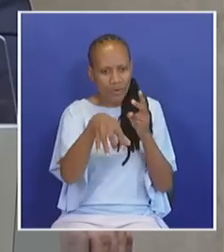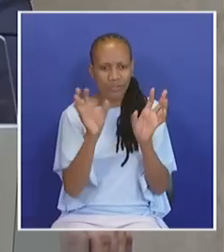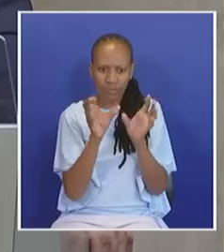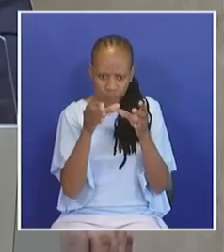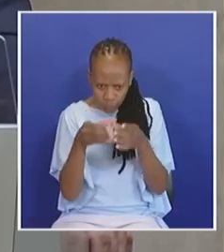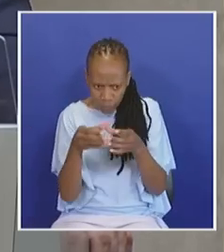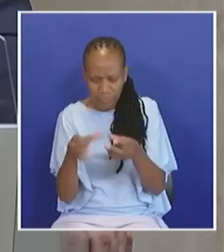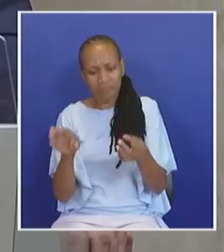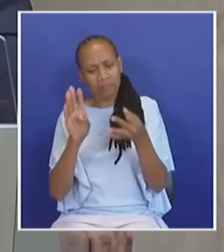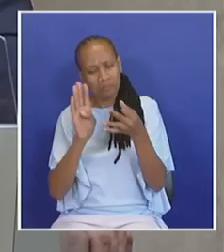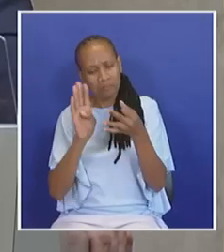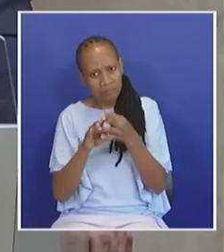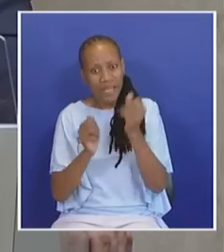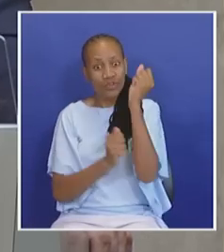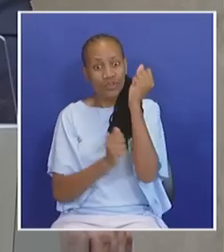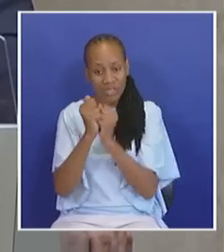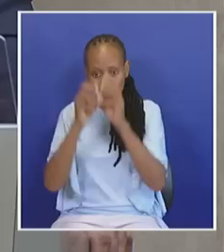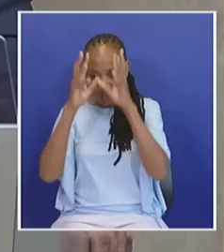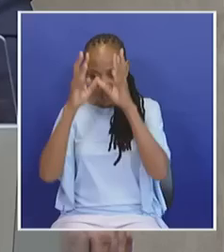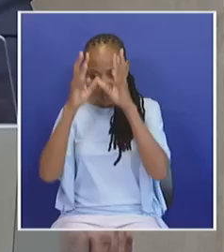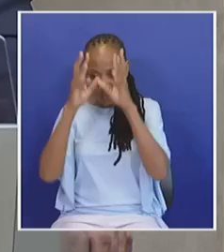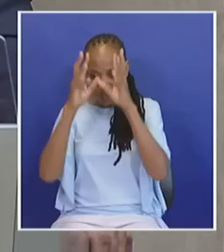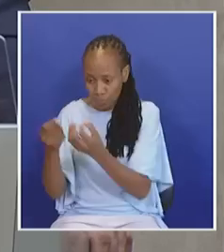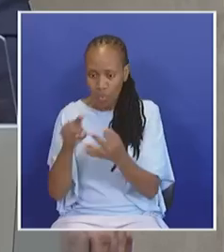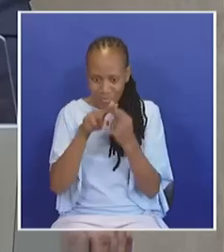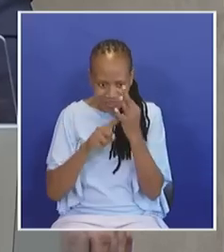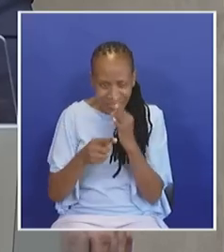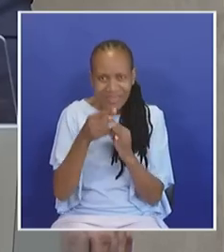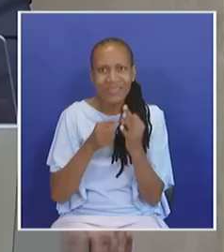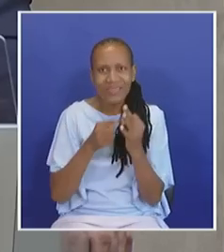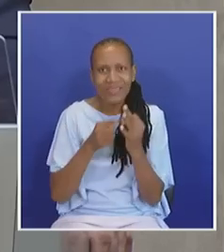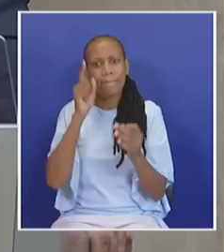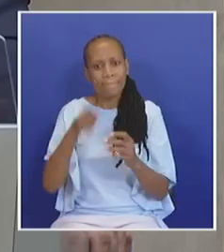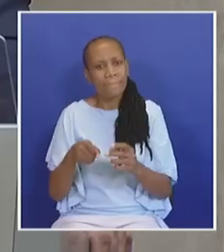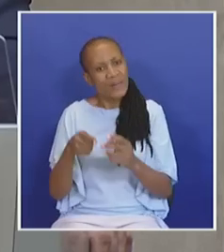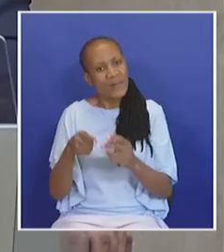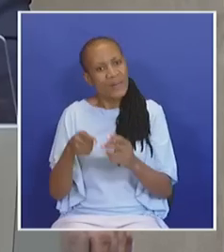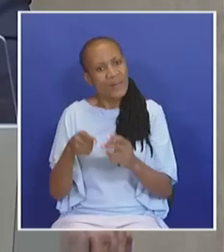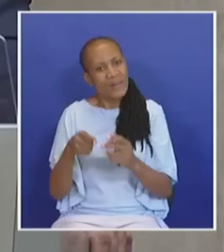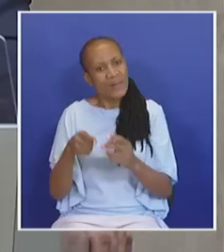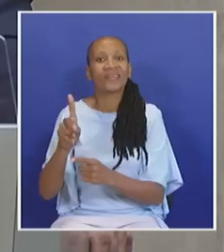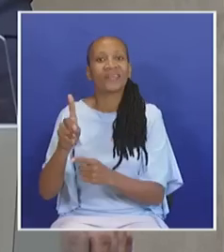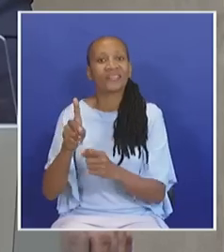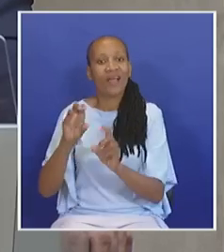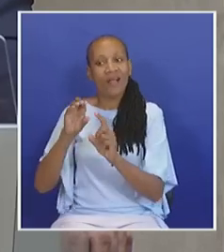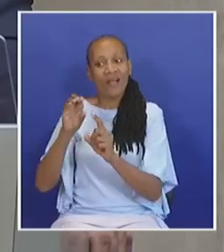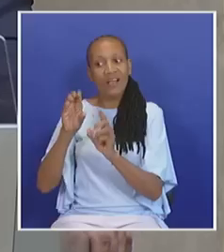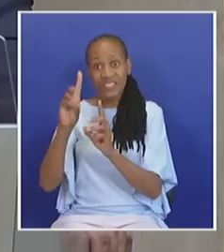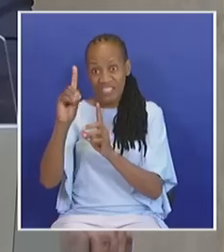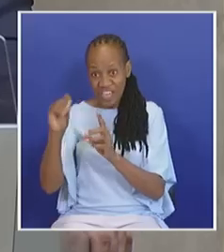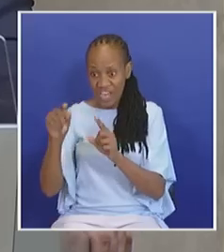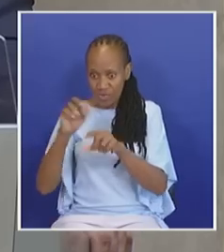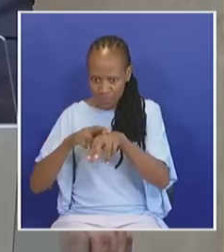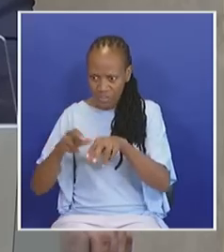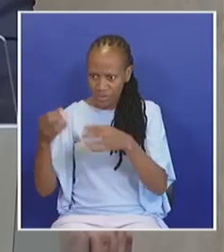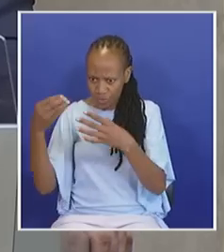our decision-making structures reflects the diversity of our society. We cannot allow our people to